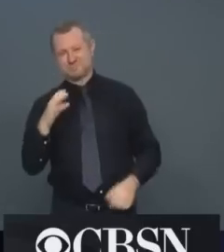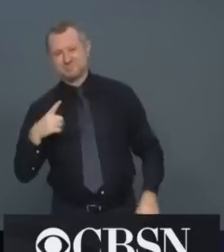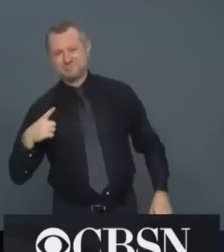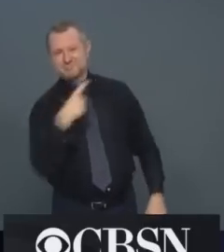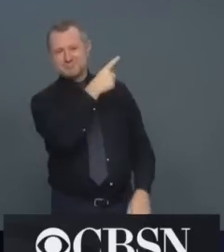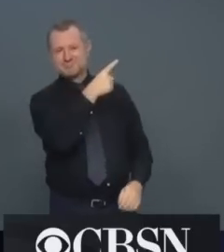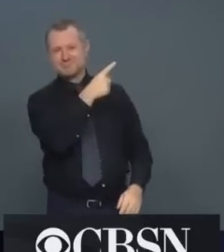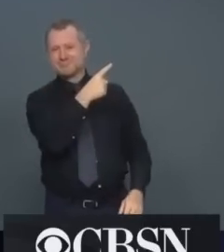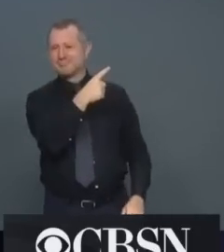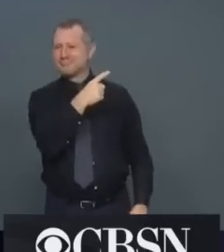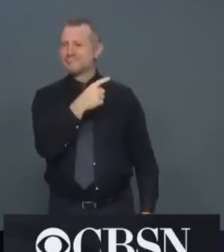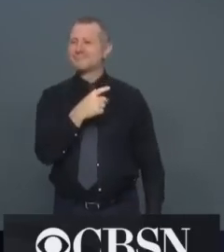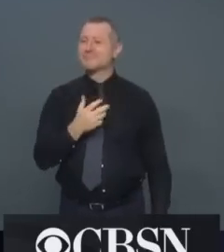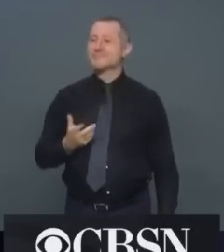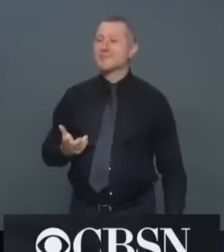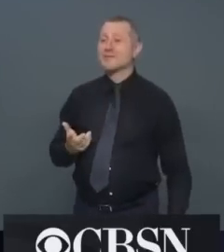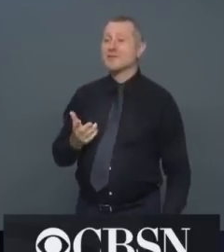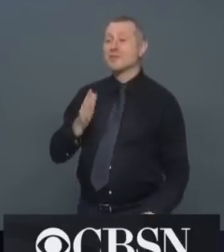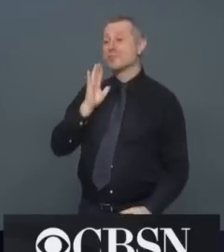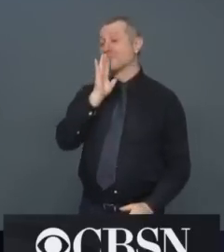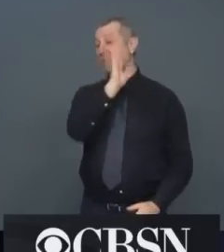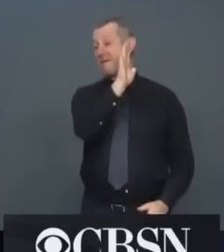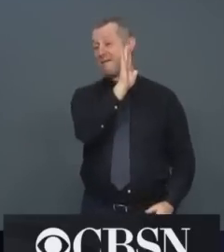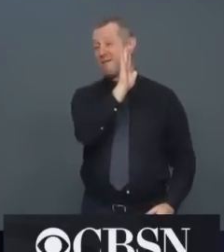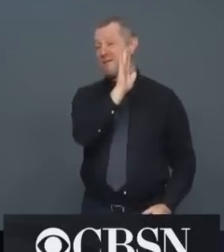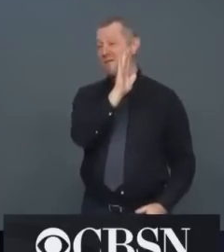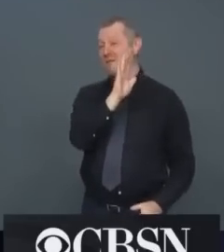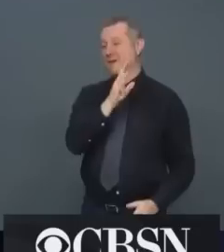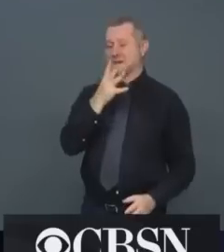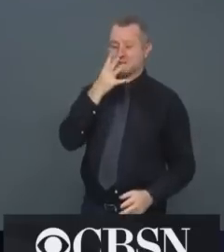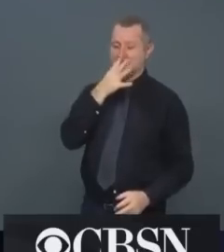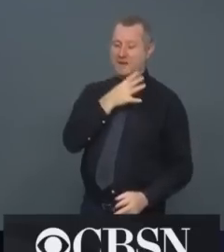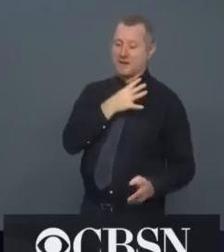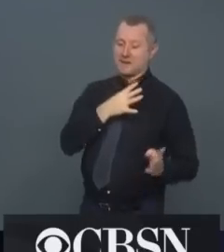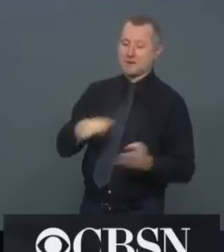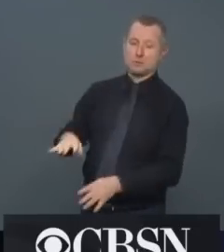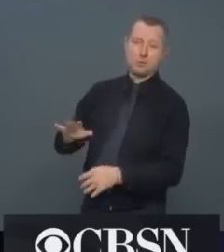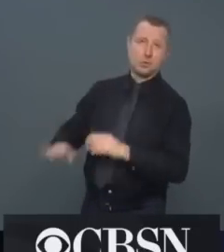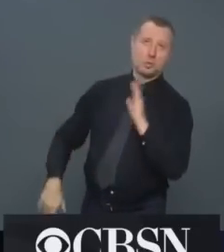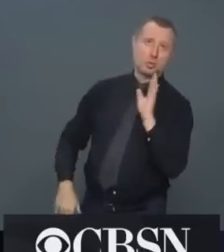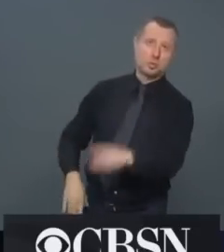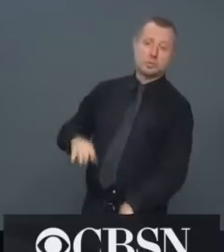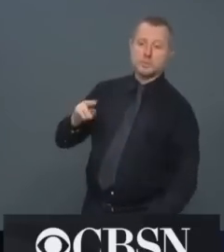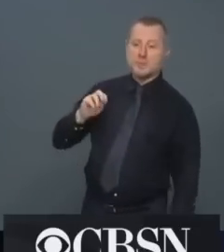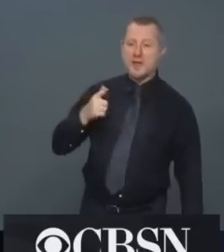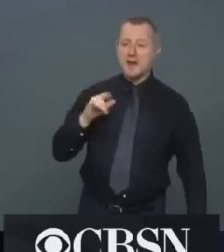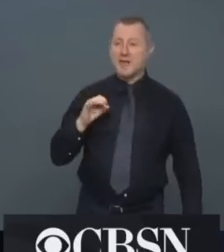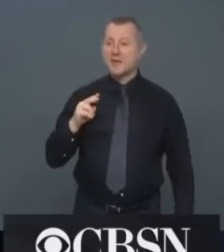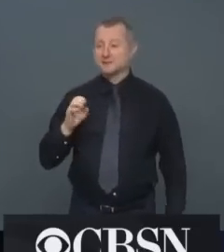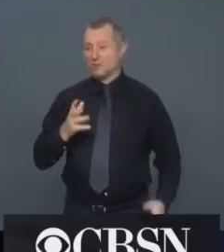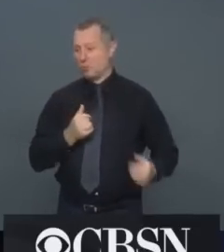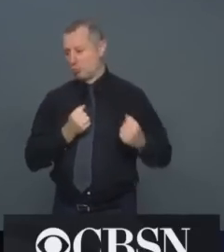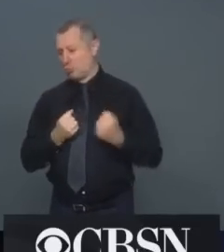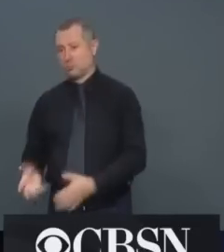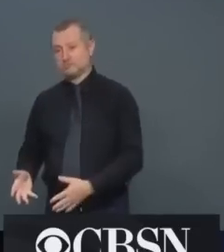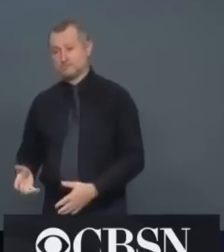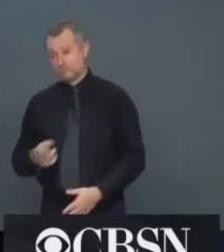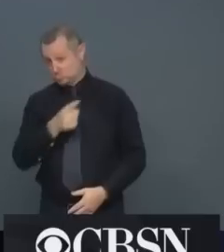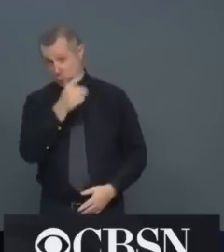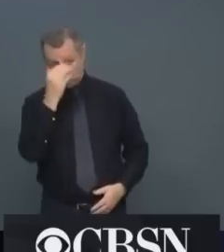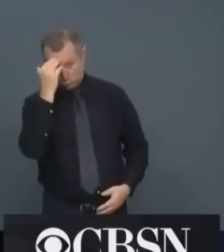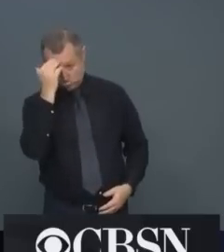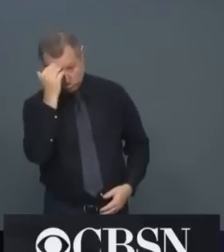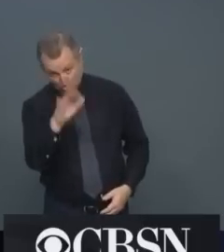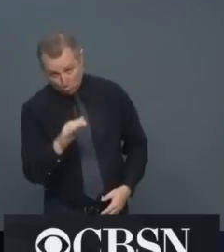It was their gross negligence that brought COVID here in the first place. You're telling me you didn't know